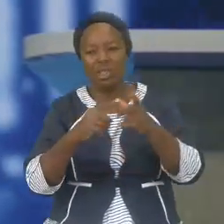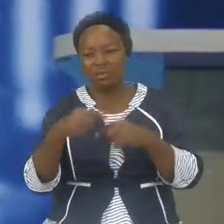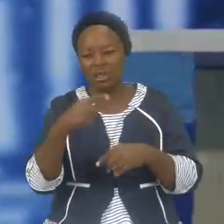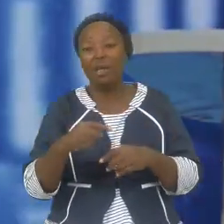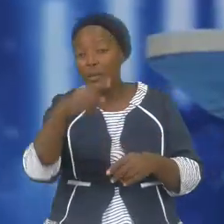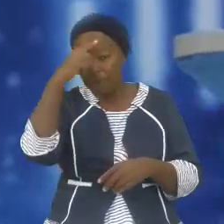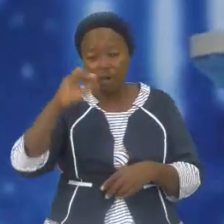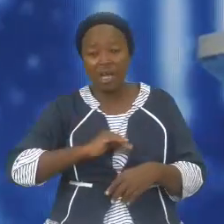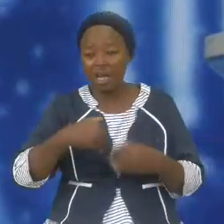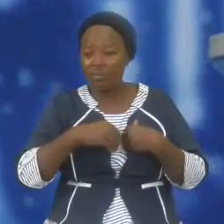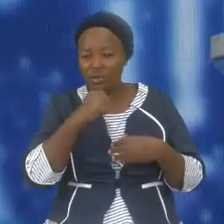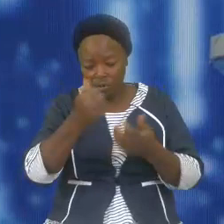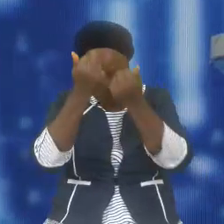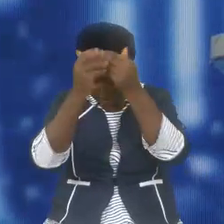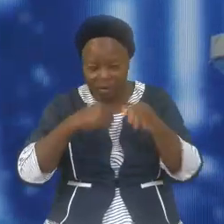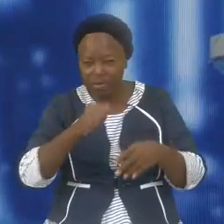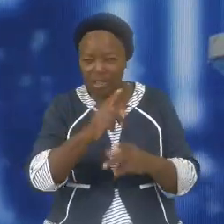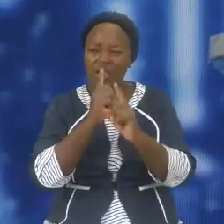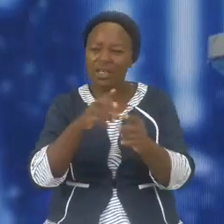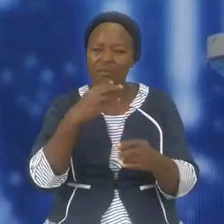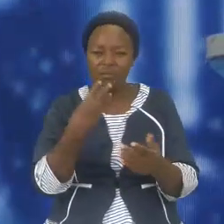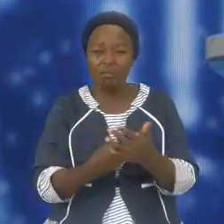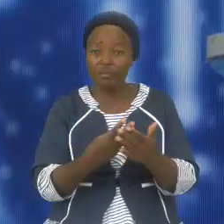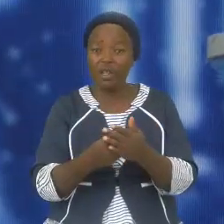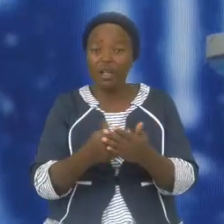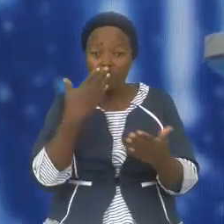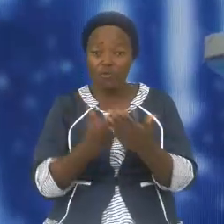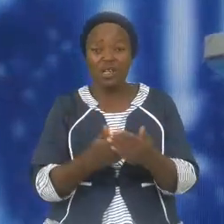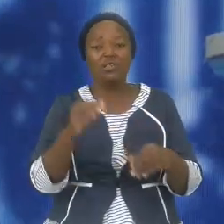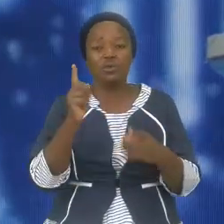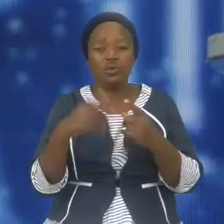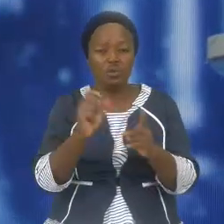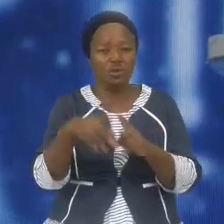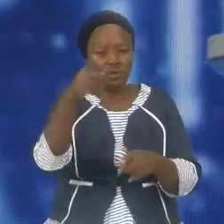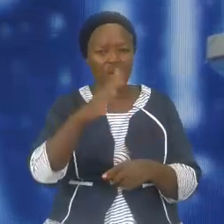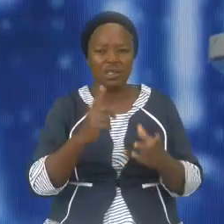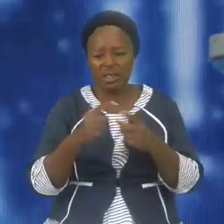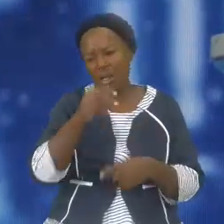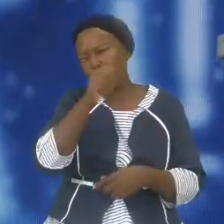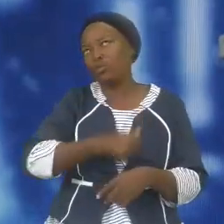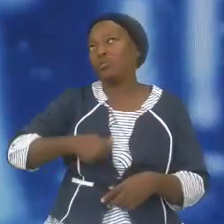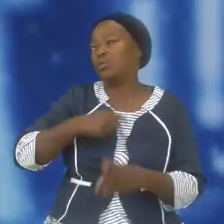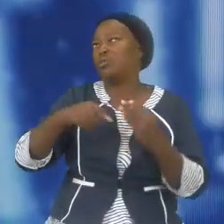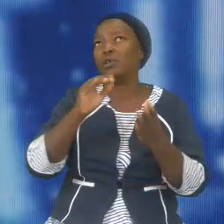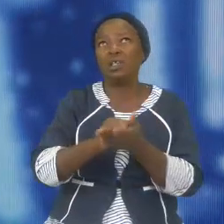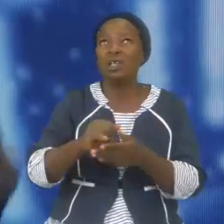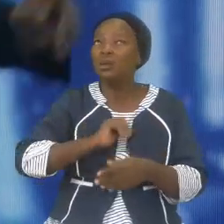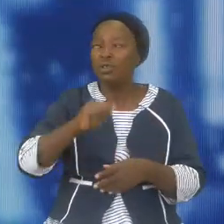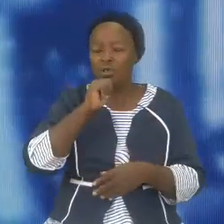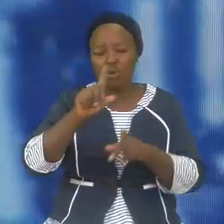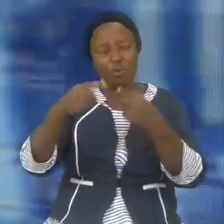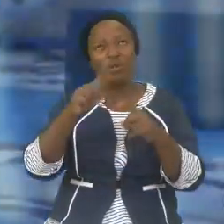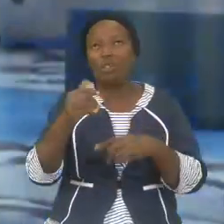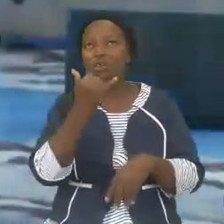obeyed, I've not responded properly to the word of God. Say, God, I'm sorry about that. I will no more go in the wrong